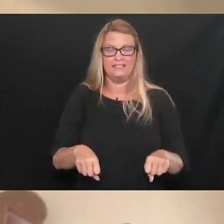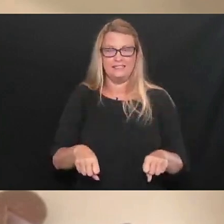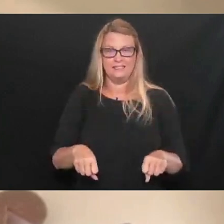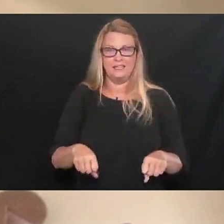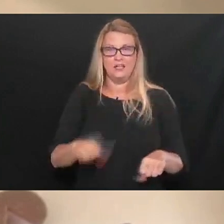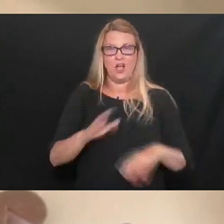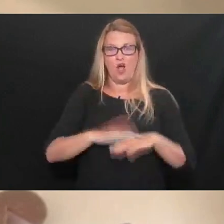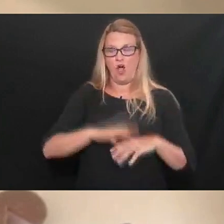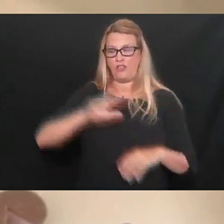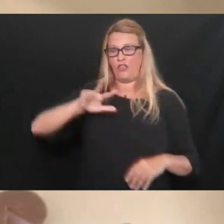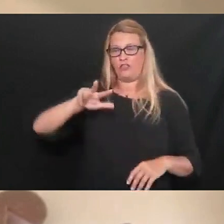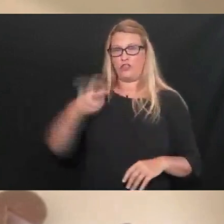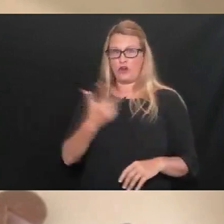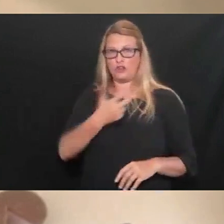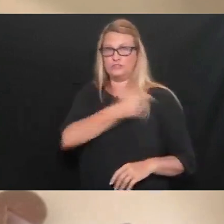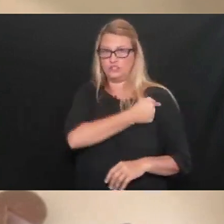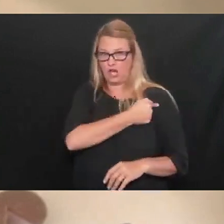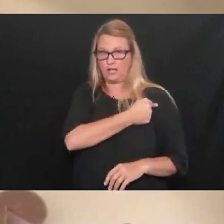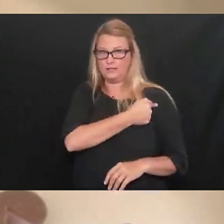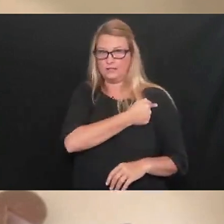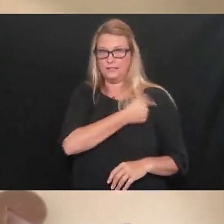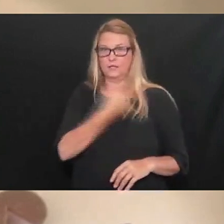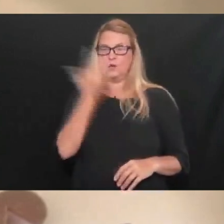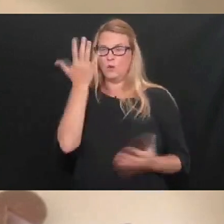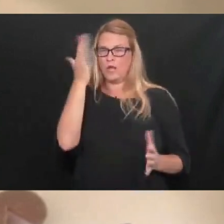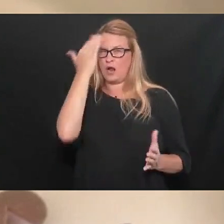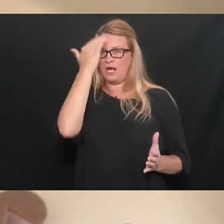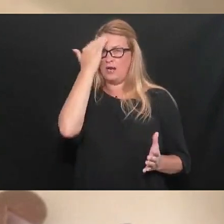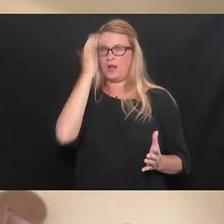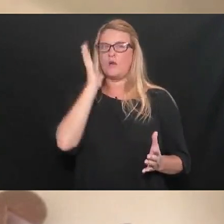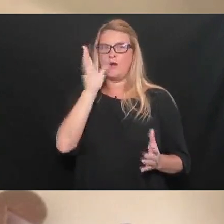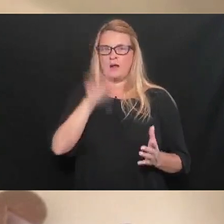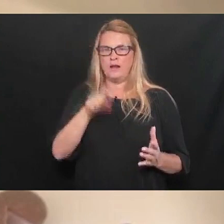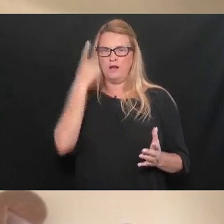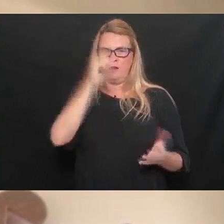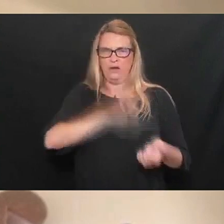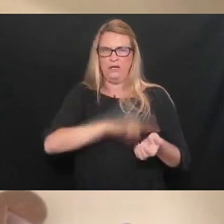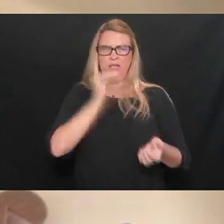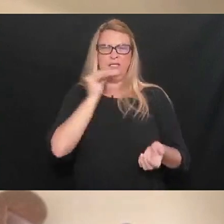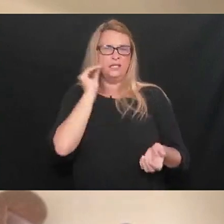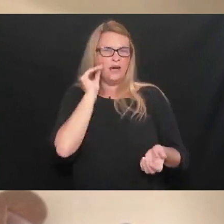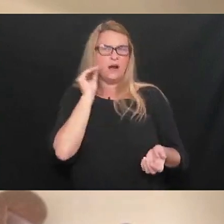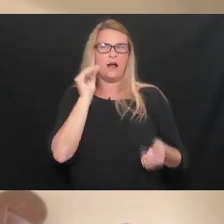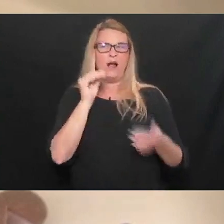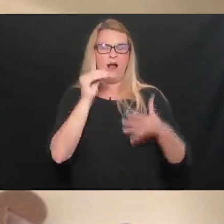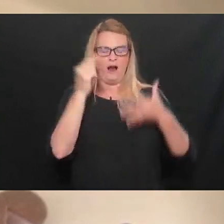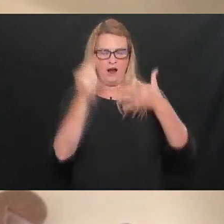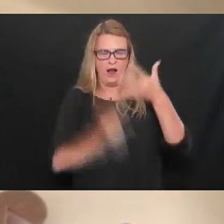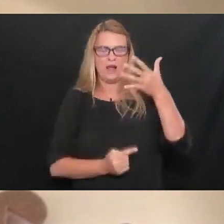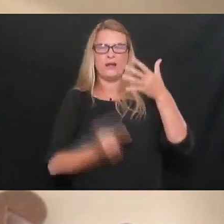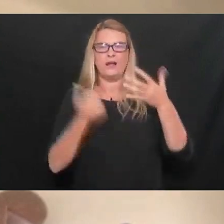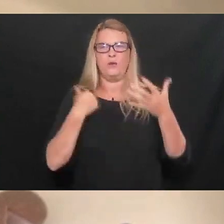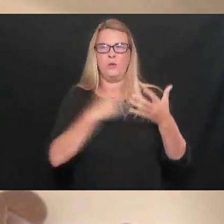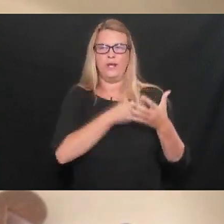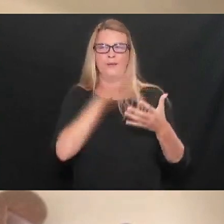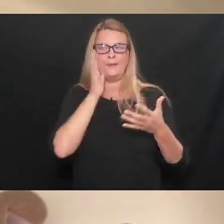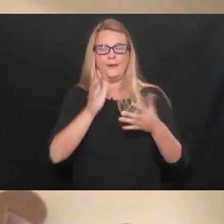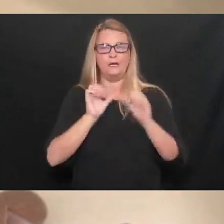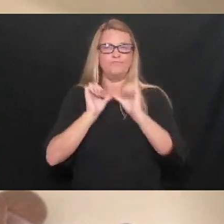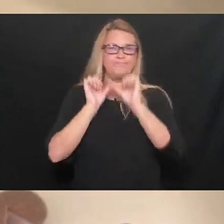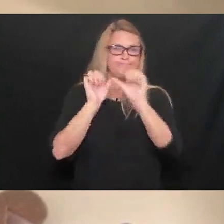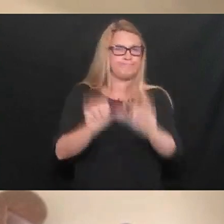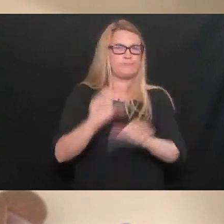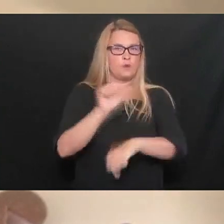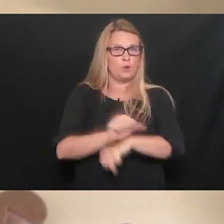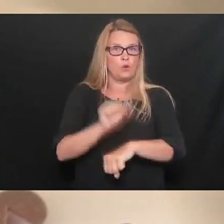third doses that we know we need for our most vulnerable population. We'll continue to work and do our